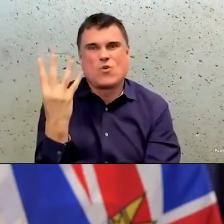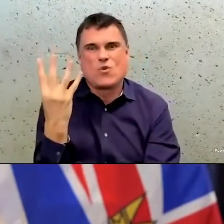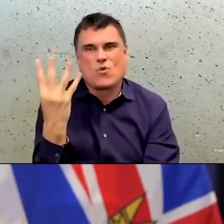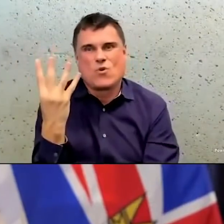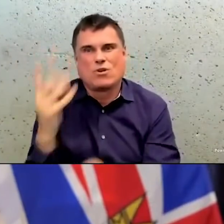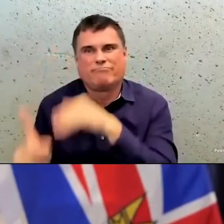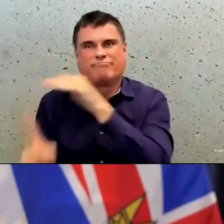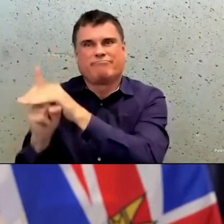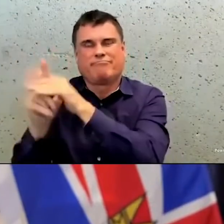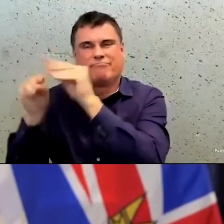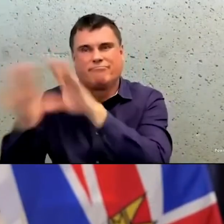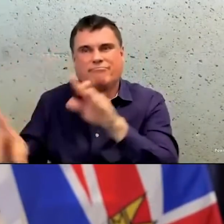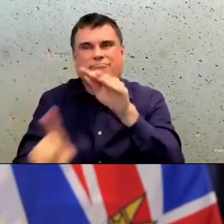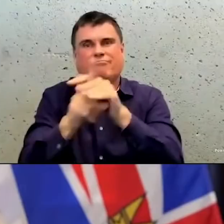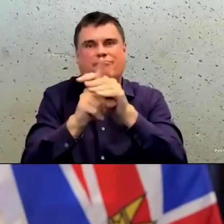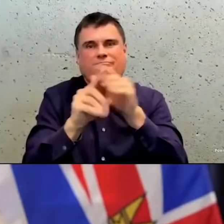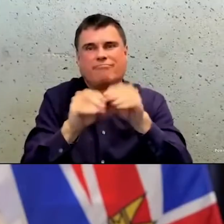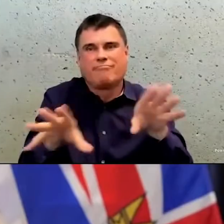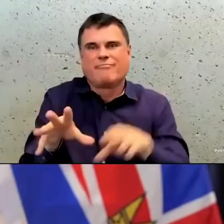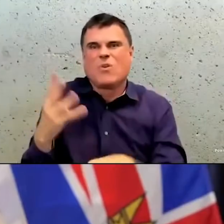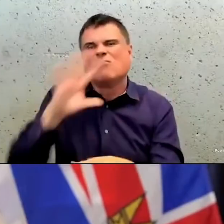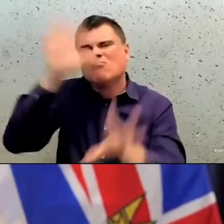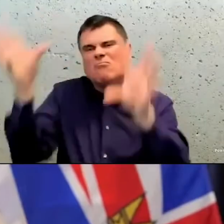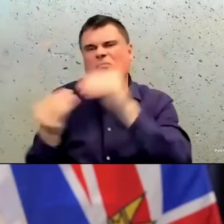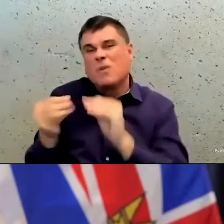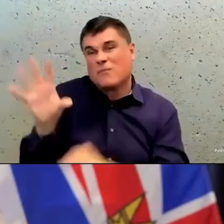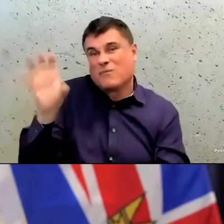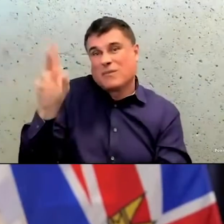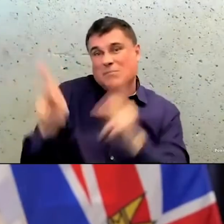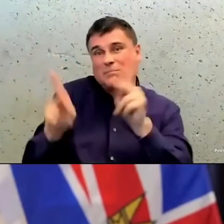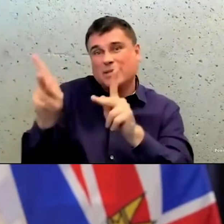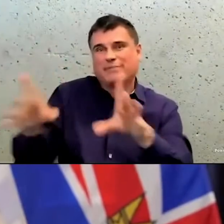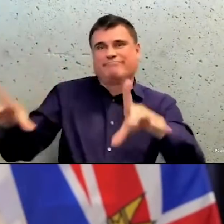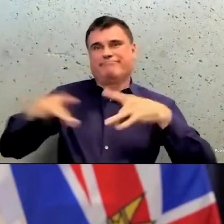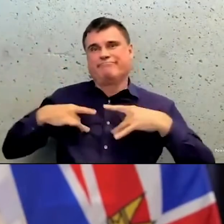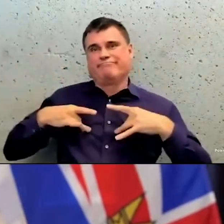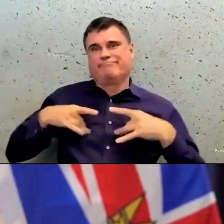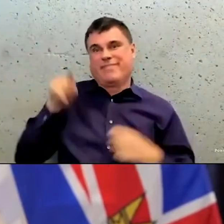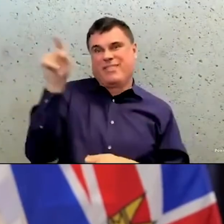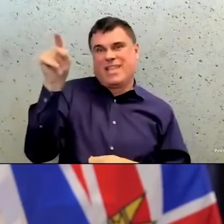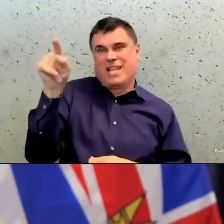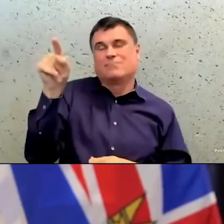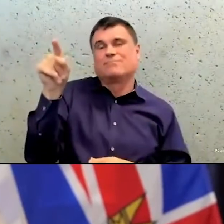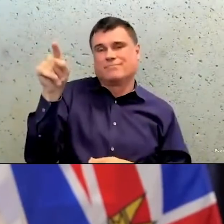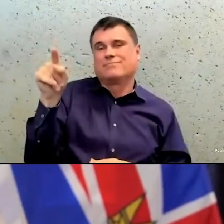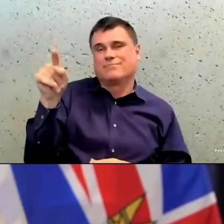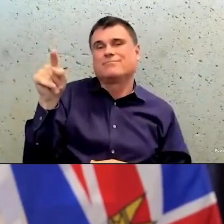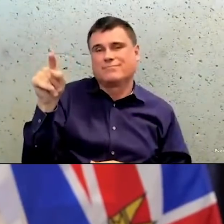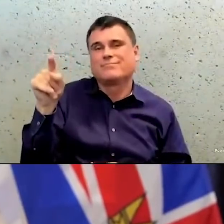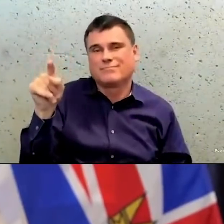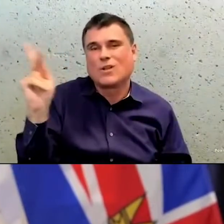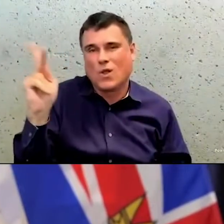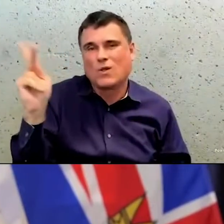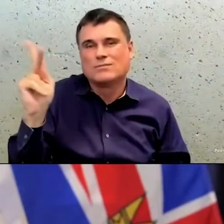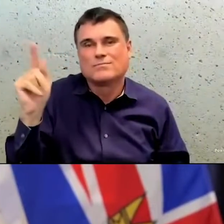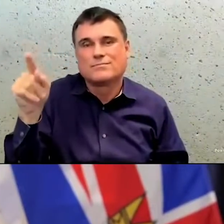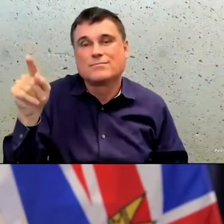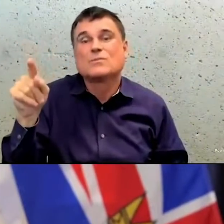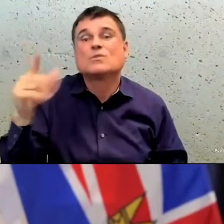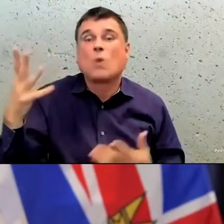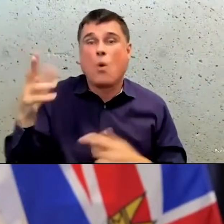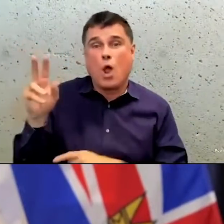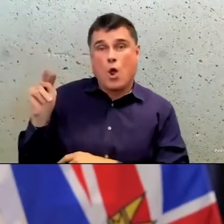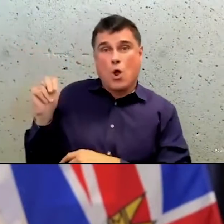involving approximately 50 people. In spite of that, since November 1st, when we made the difficult decision